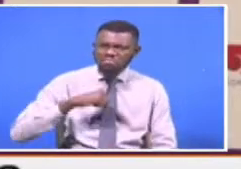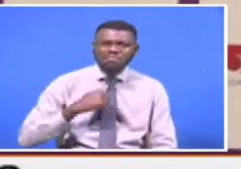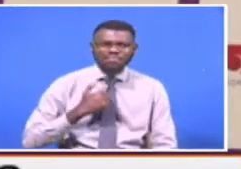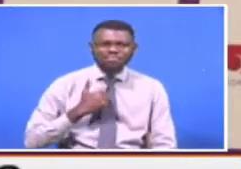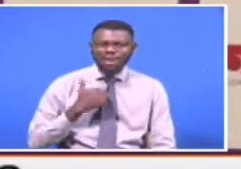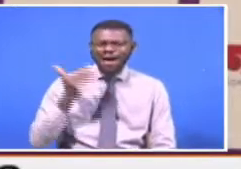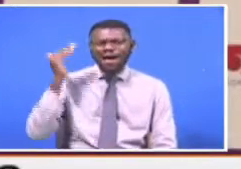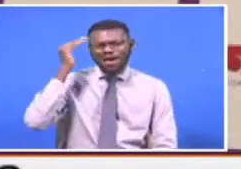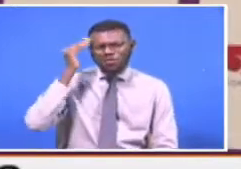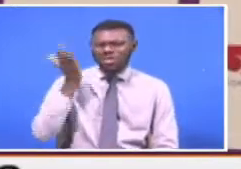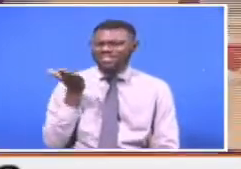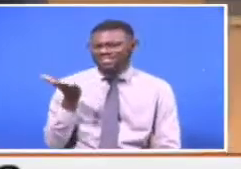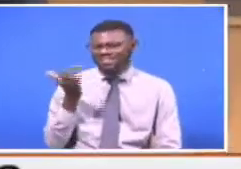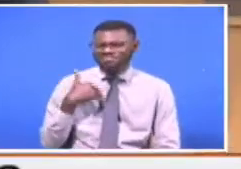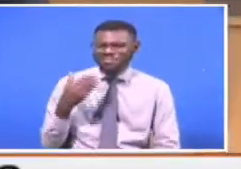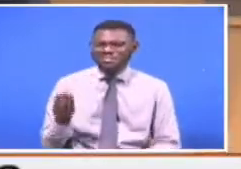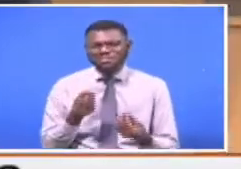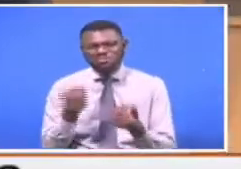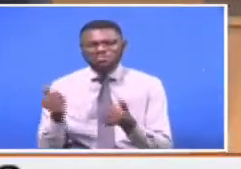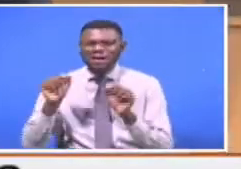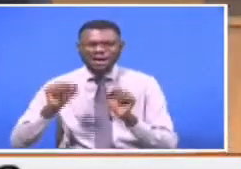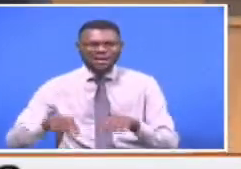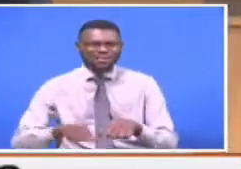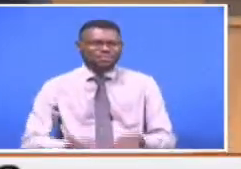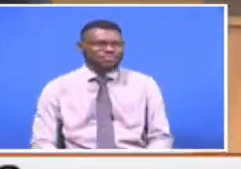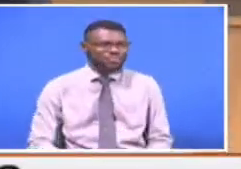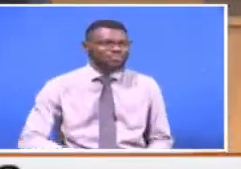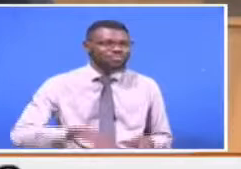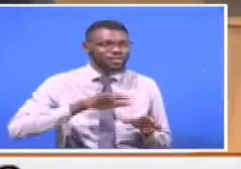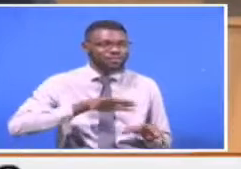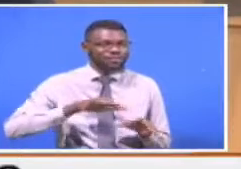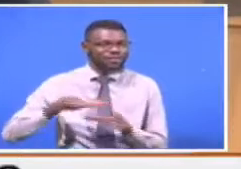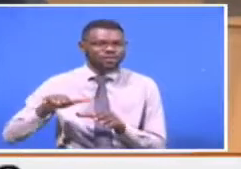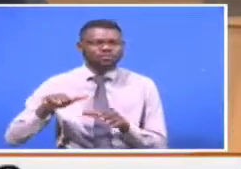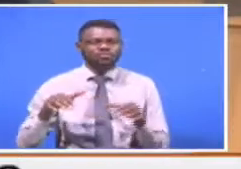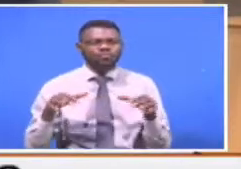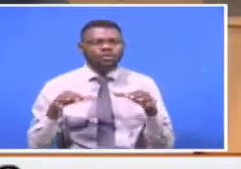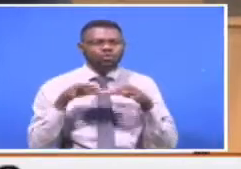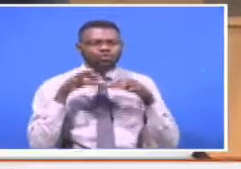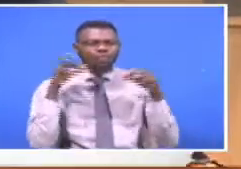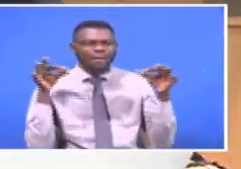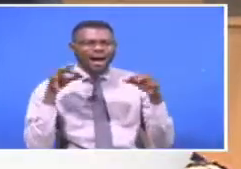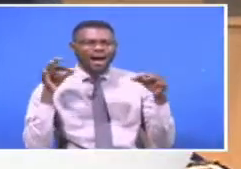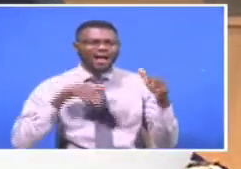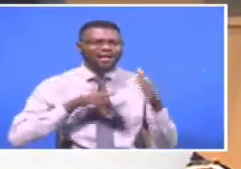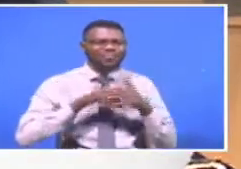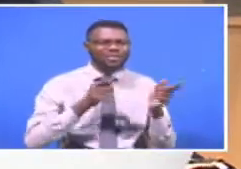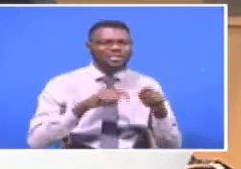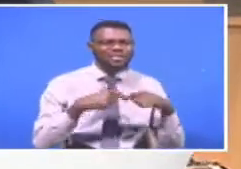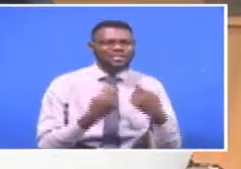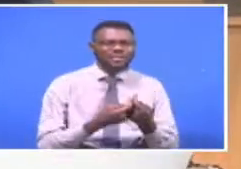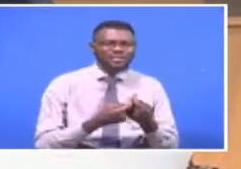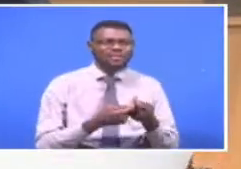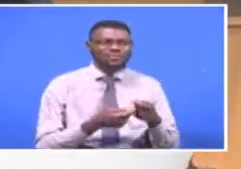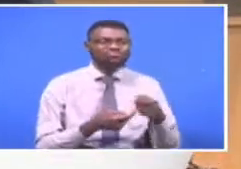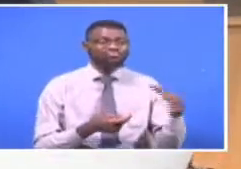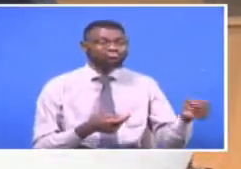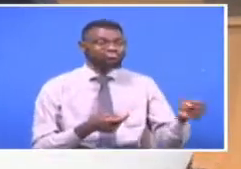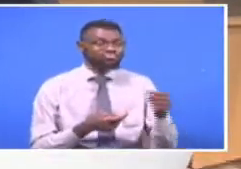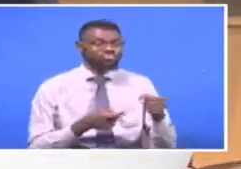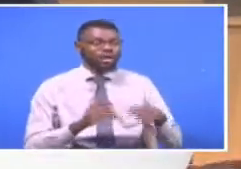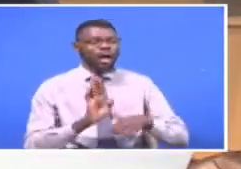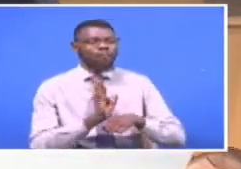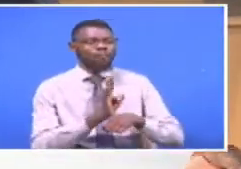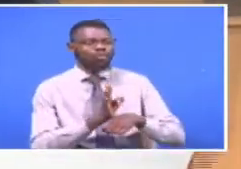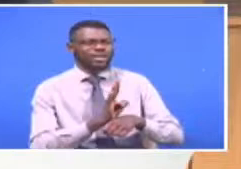I know that I will win. Away from that, Sofapaka FC have named Burundian tactician Franco Harigingo